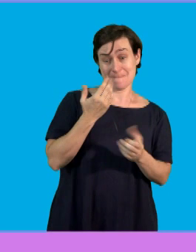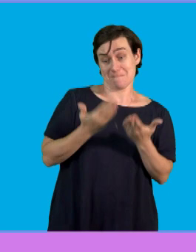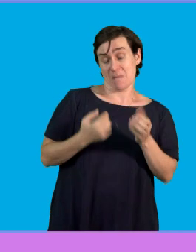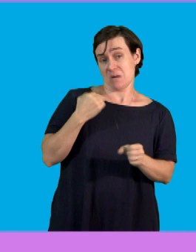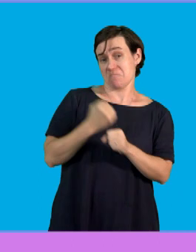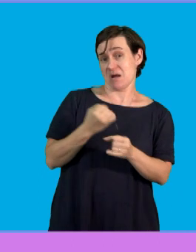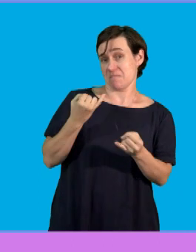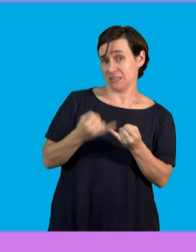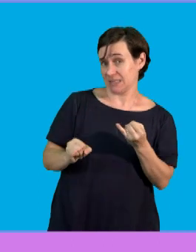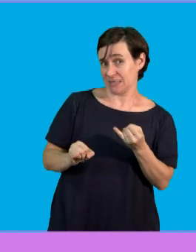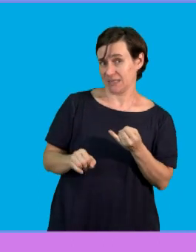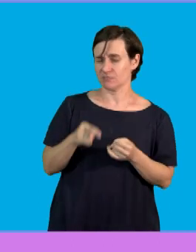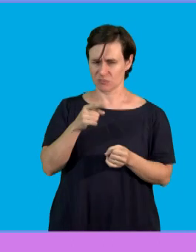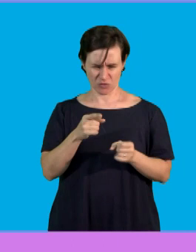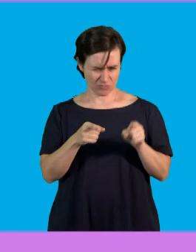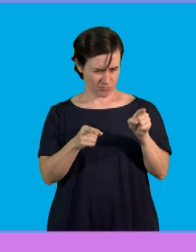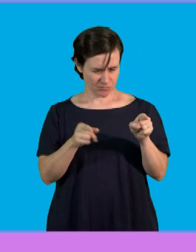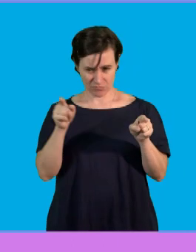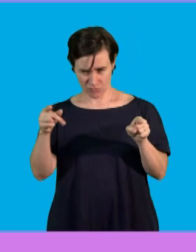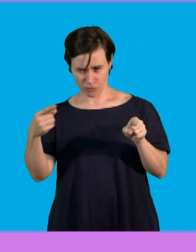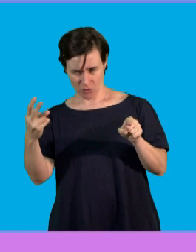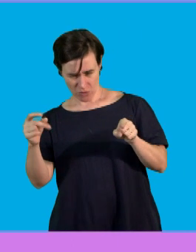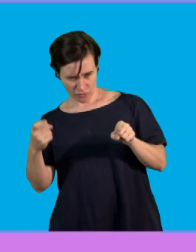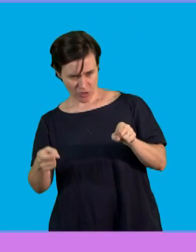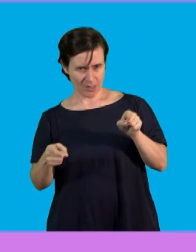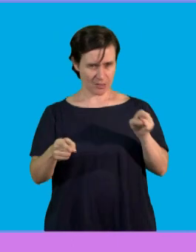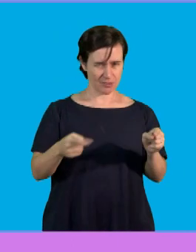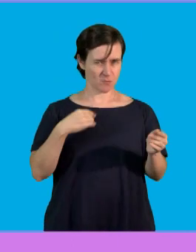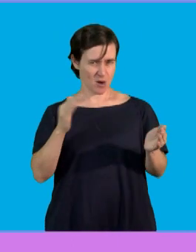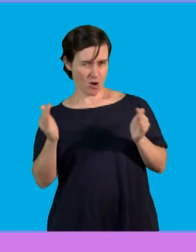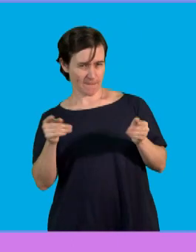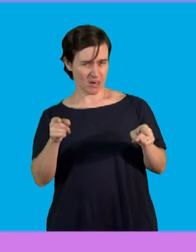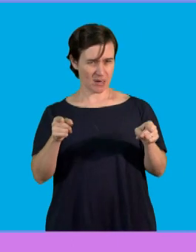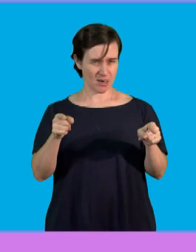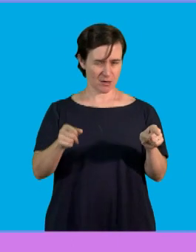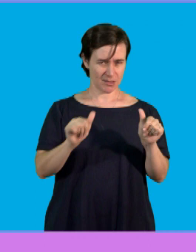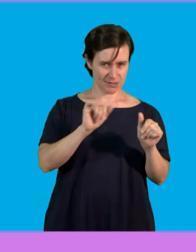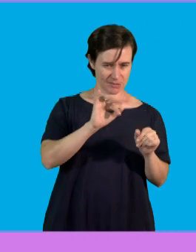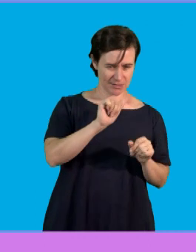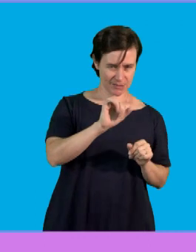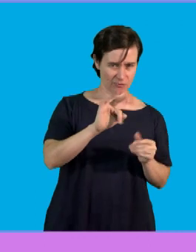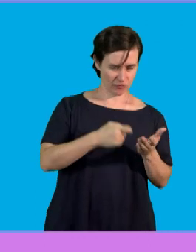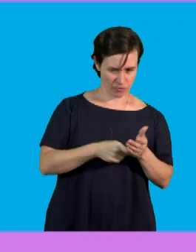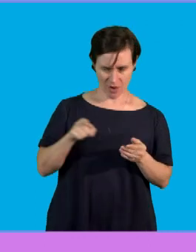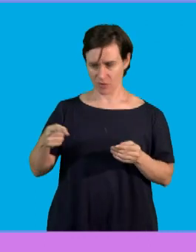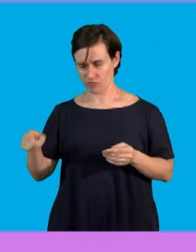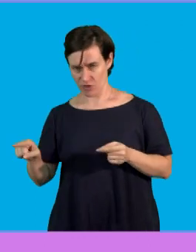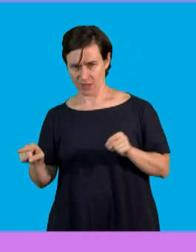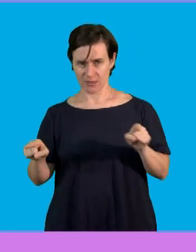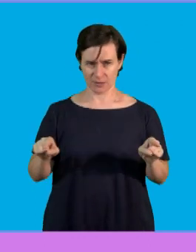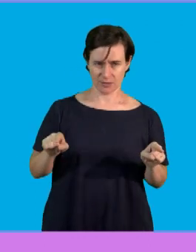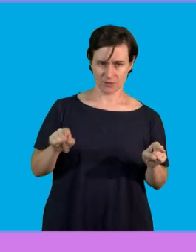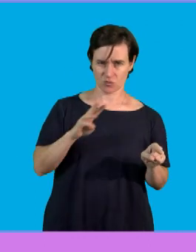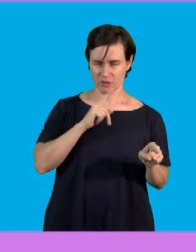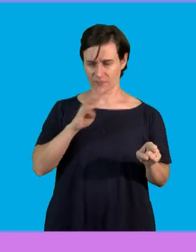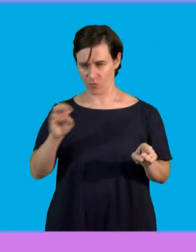rand, 63 rand 98 cents, we have 2,400, we have 1,000,